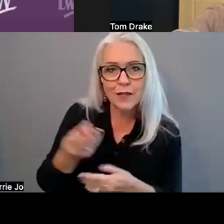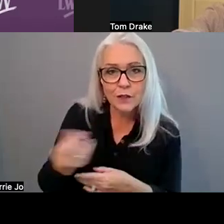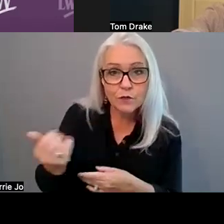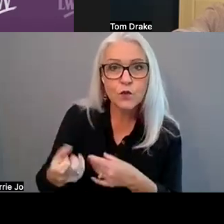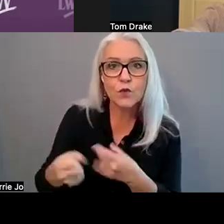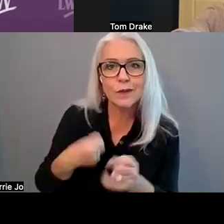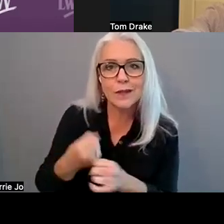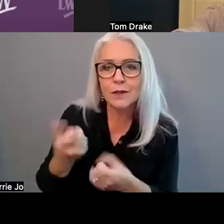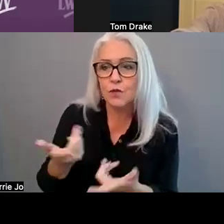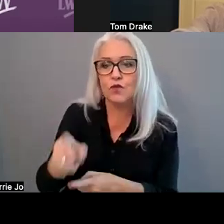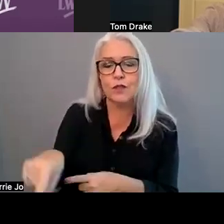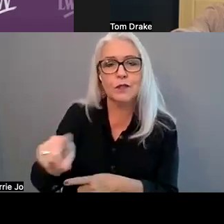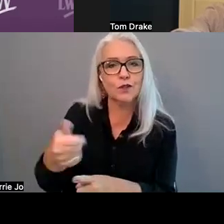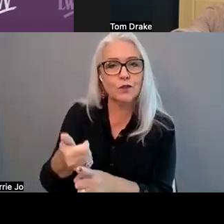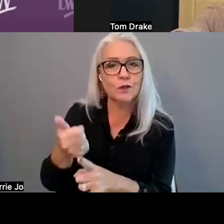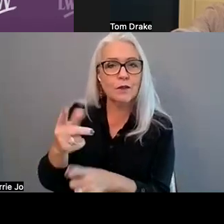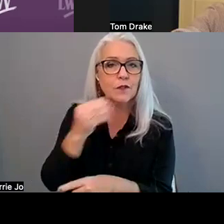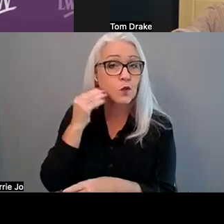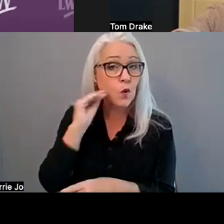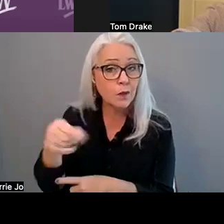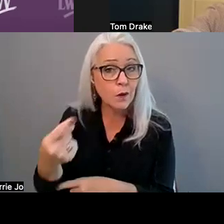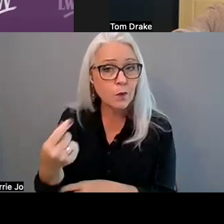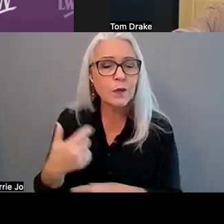alone, unfortunately. So that's something